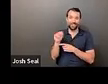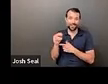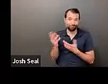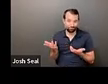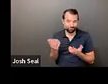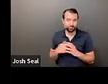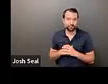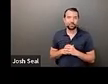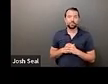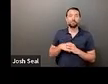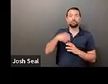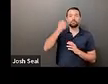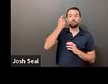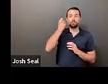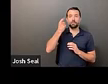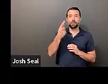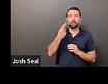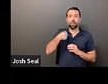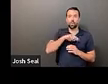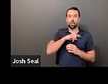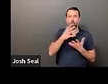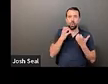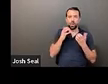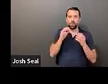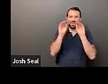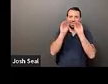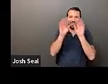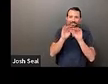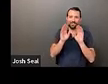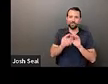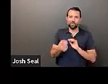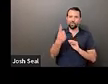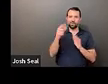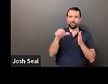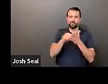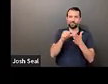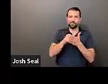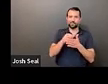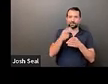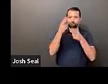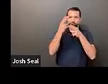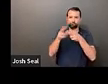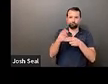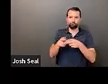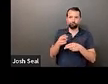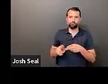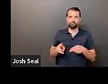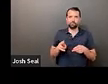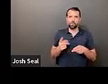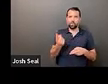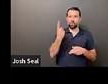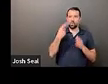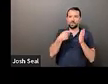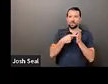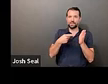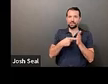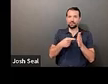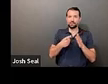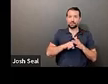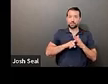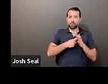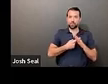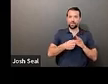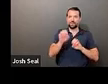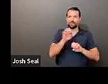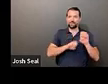so overwhelming. So this is one that focuses on the initial evaluation process. And it really just walks